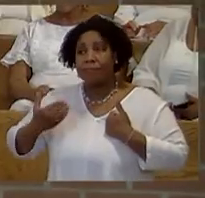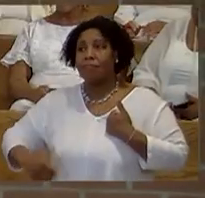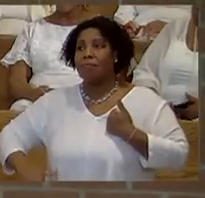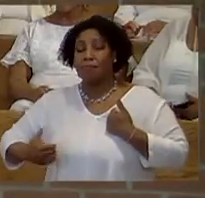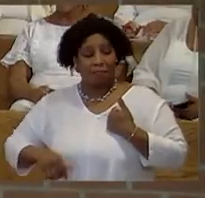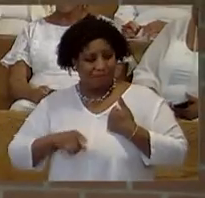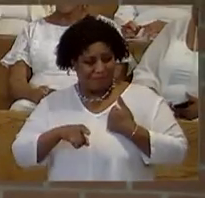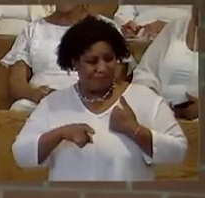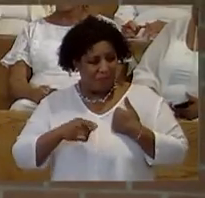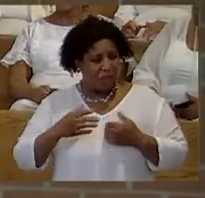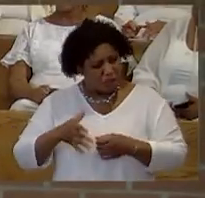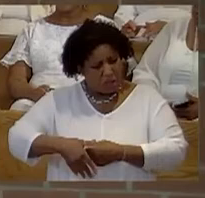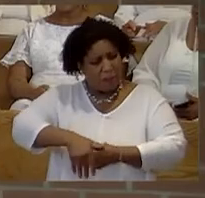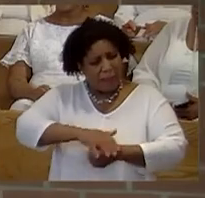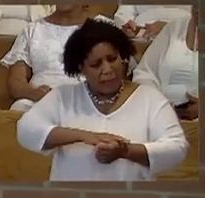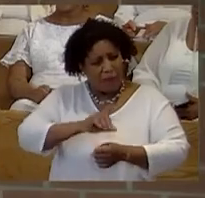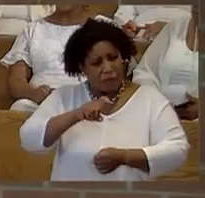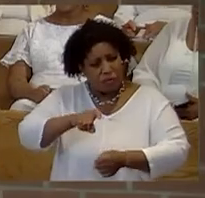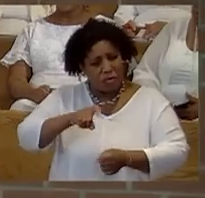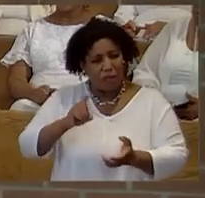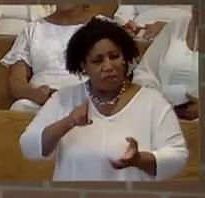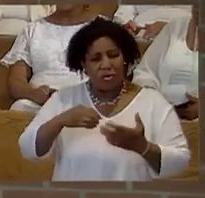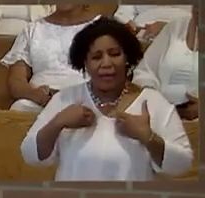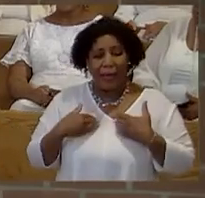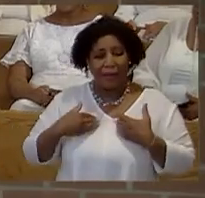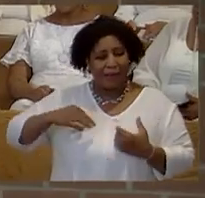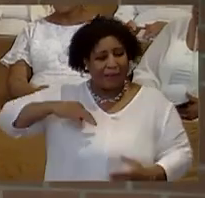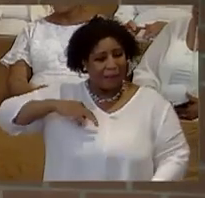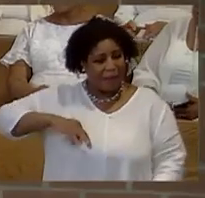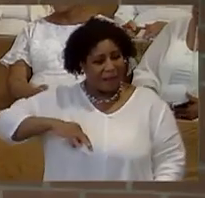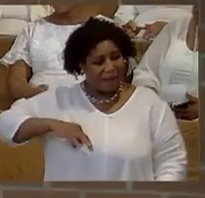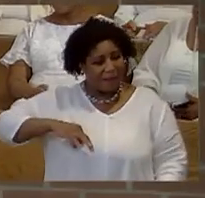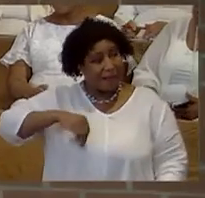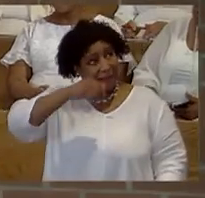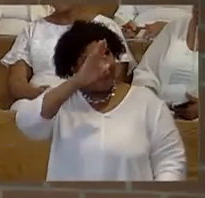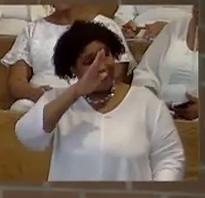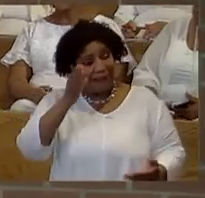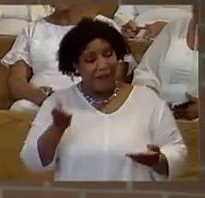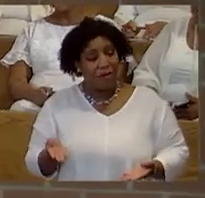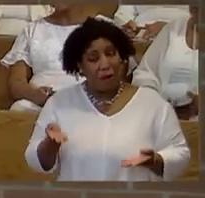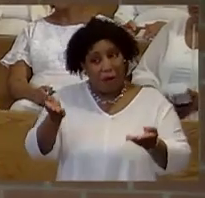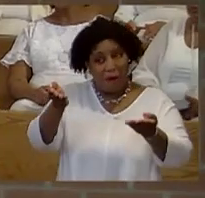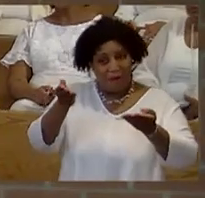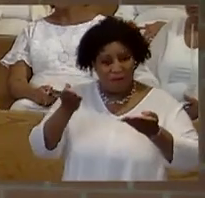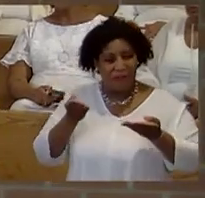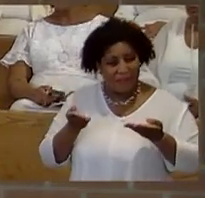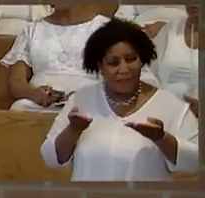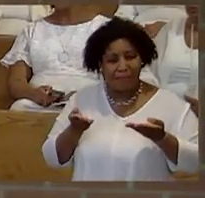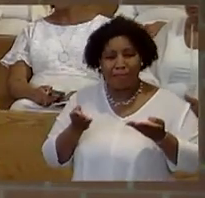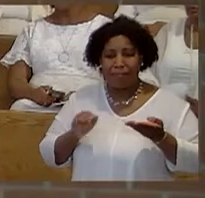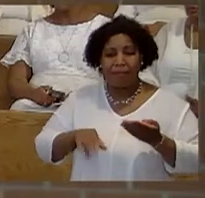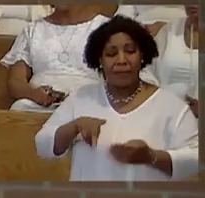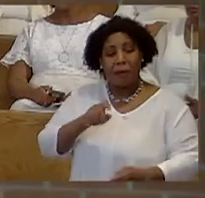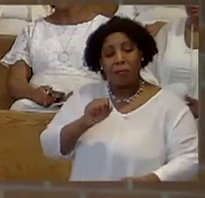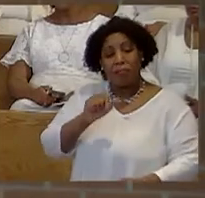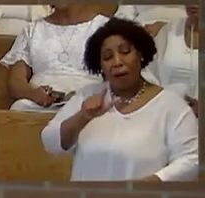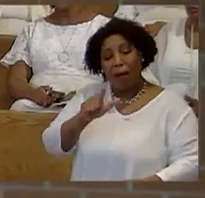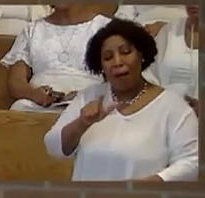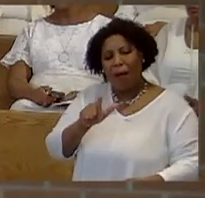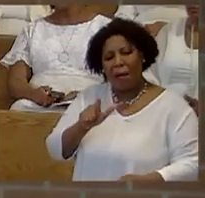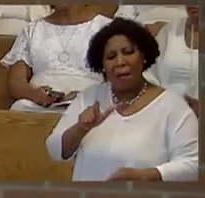you ought to be covered. You ought to have the benefits that God offers to us. And so Paul gives us